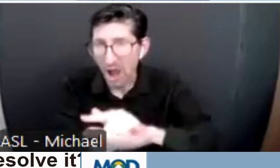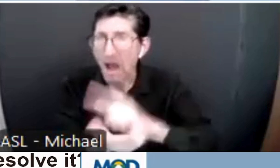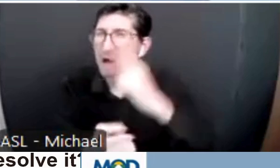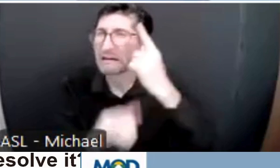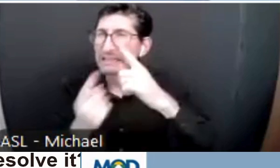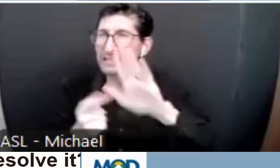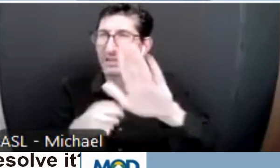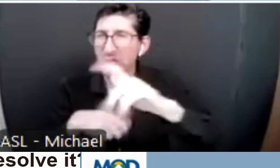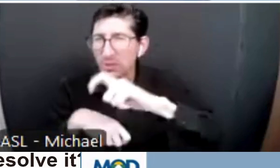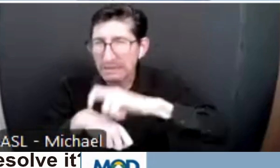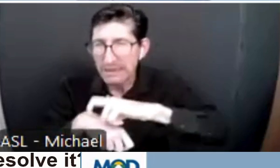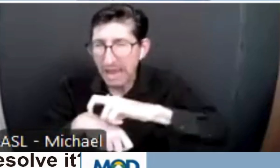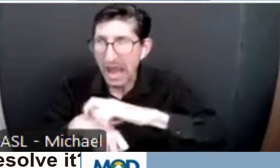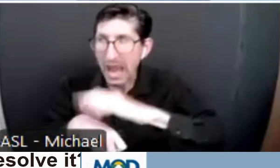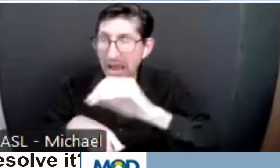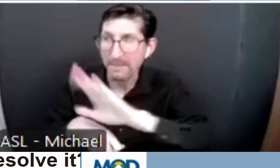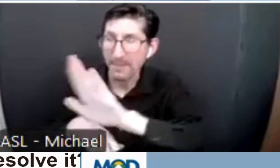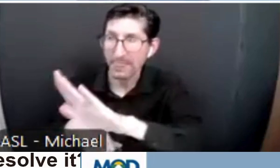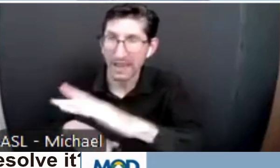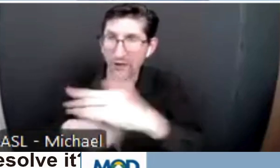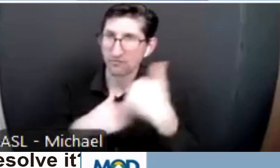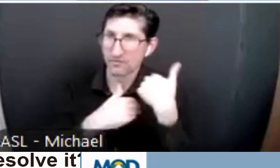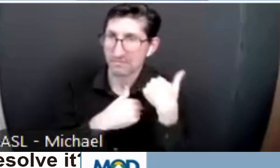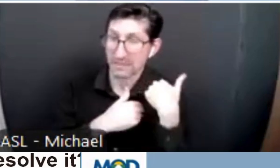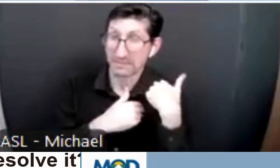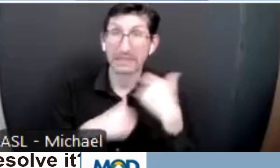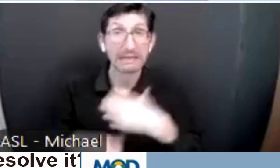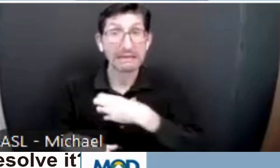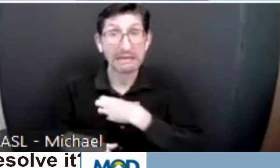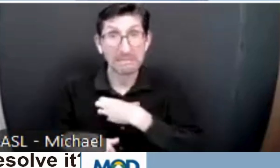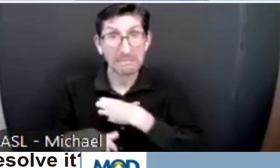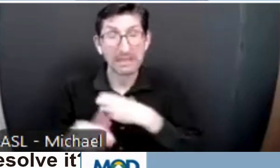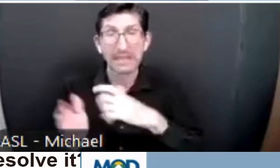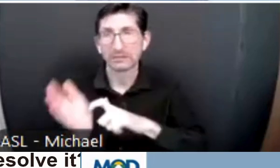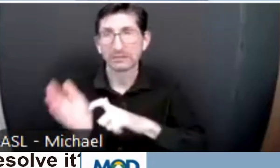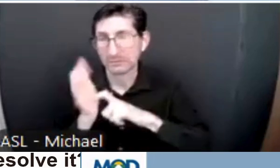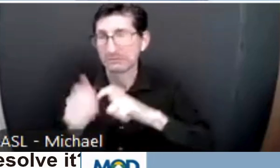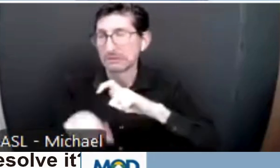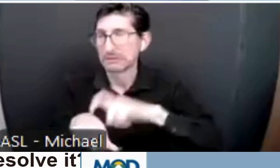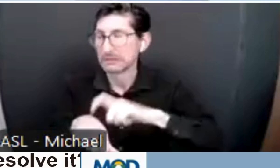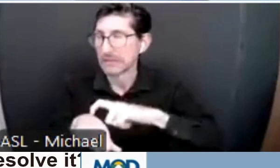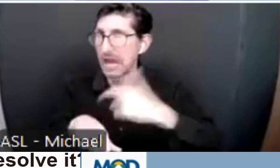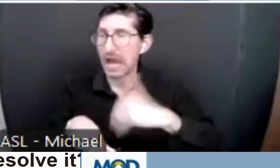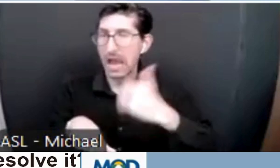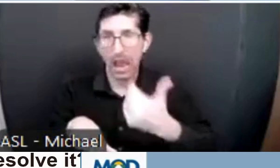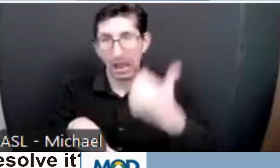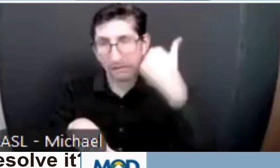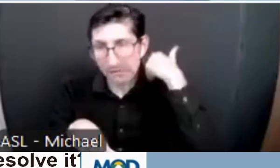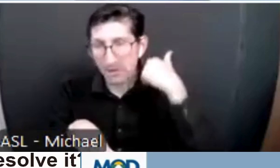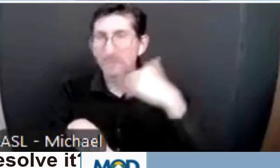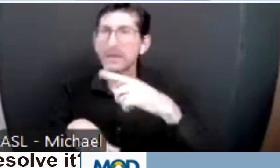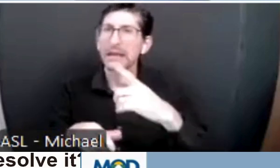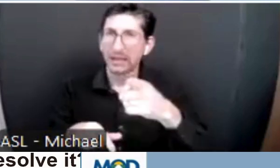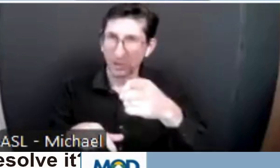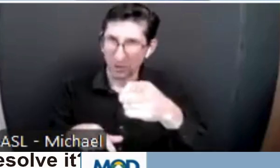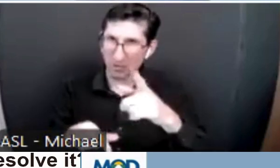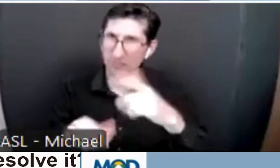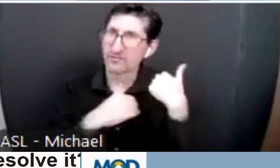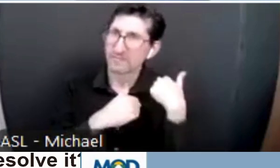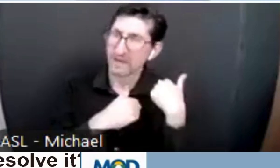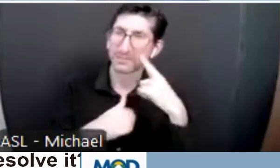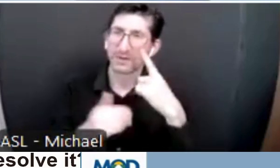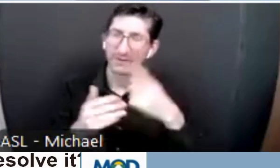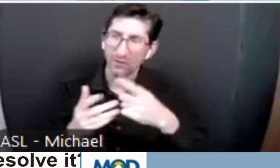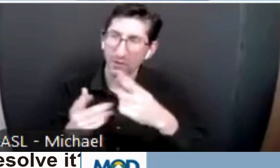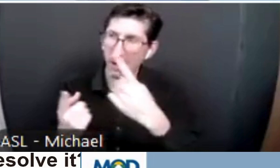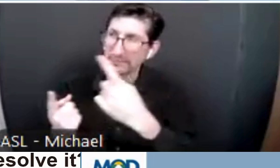do. Complaints do take a long time and they involve work on your part. You'll have to answer questions, submit and review